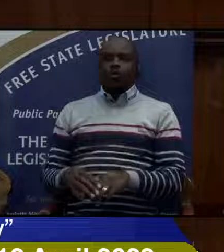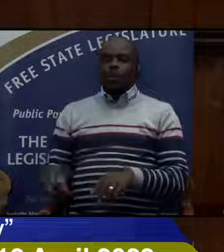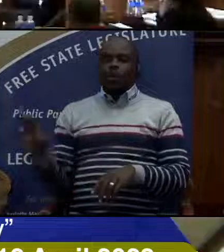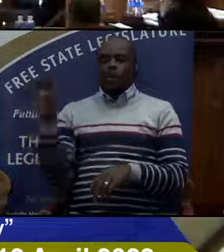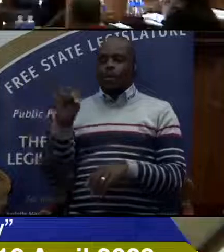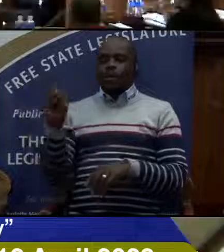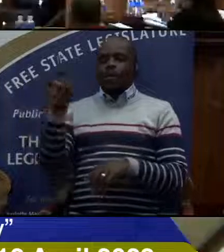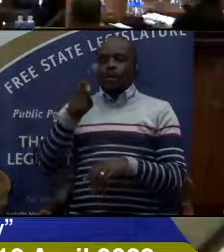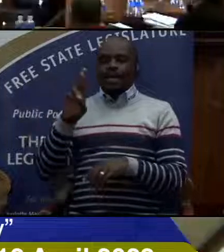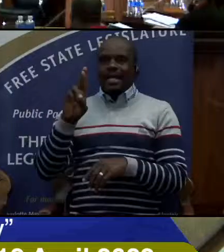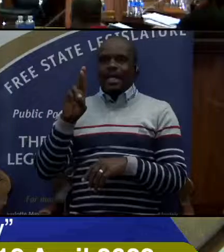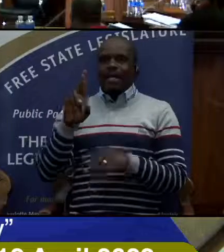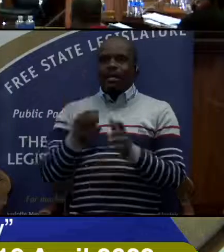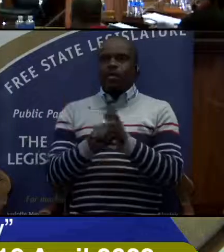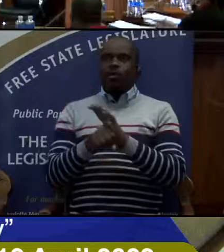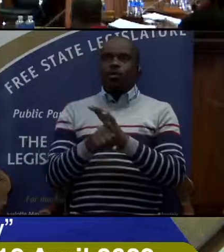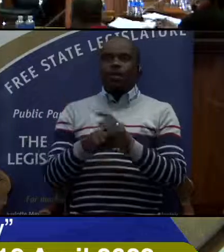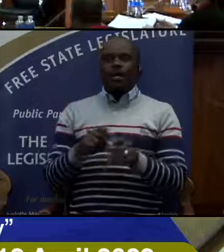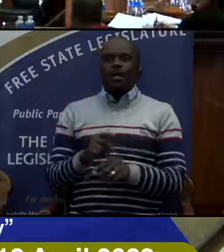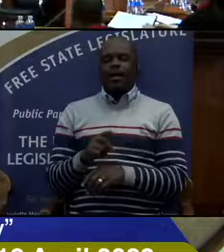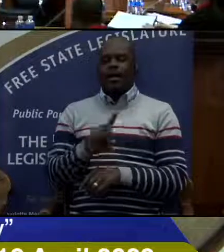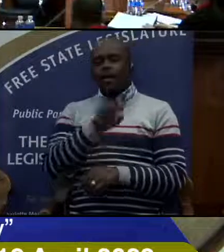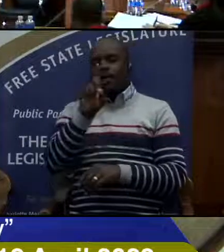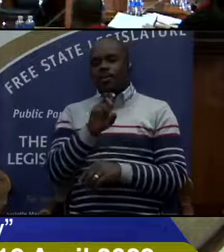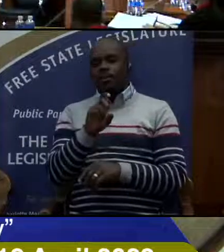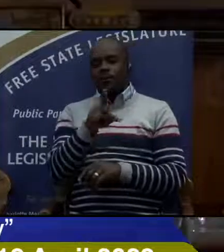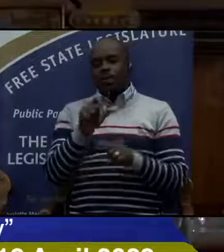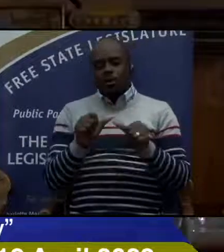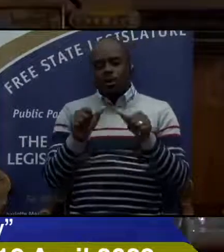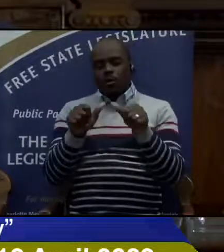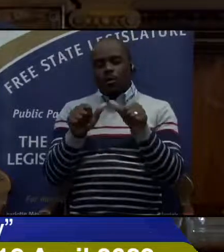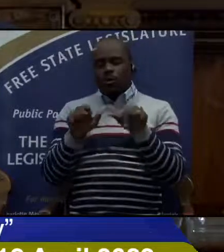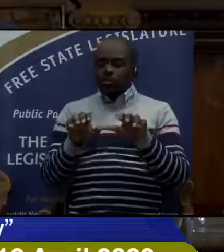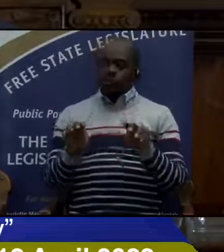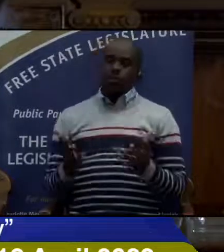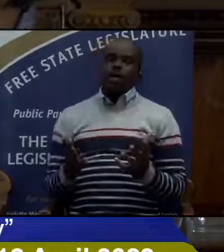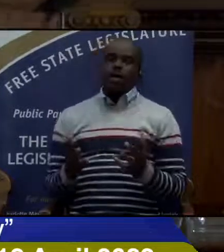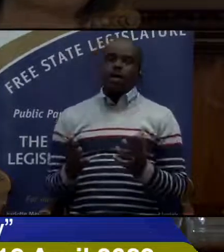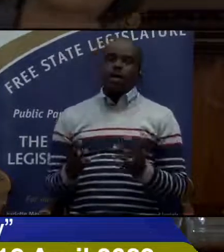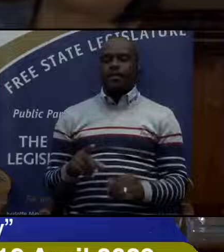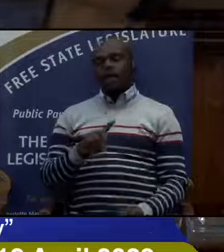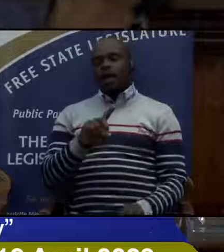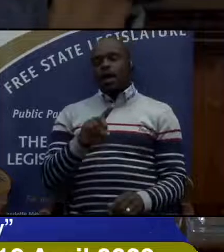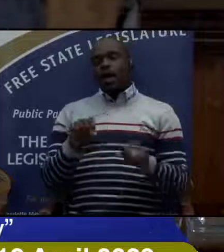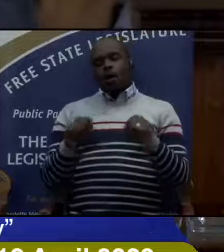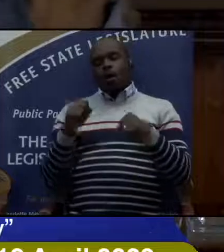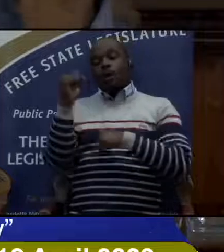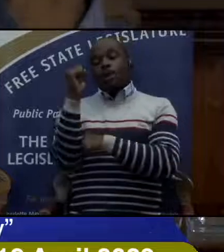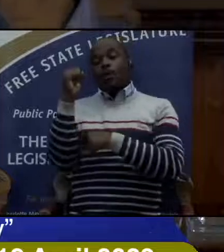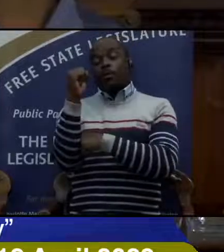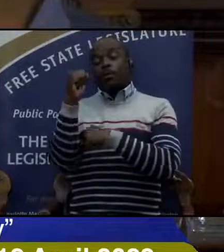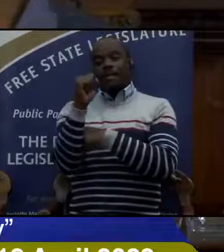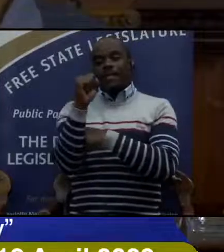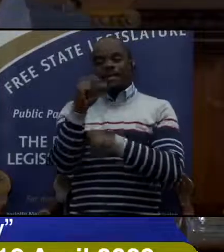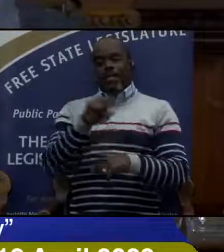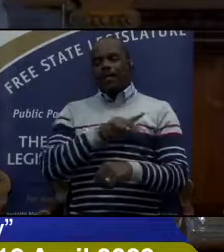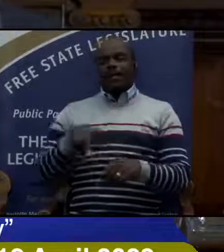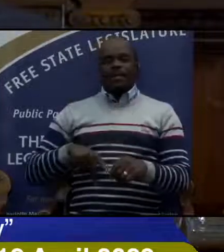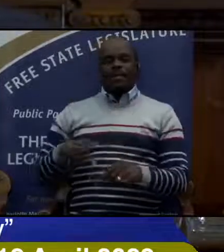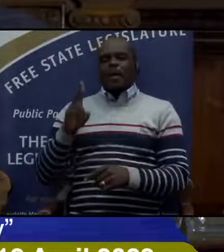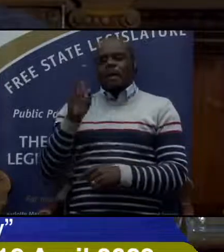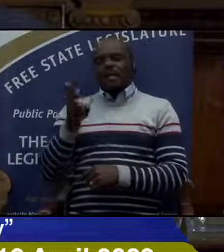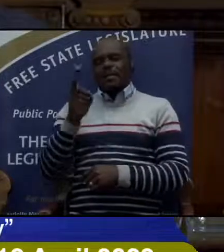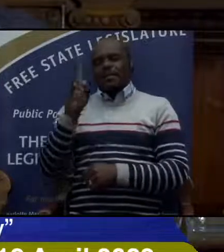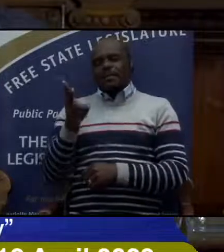is, why is the Office of the Premier duplicating community development workers to the amount of 97 million rand,